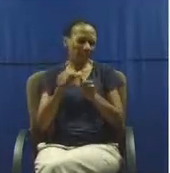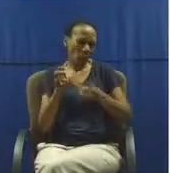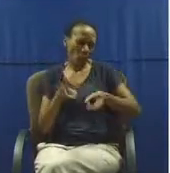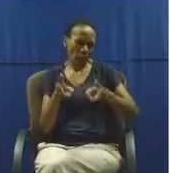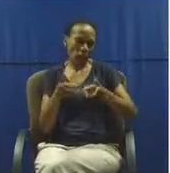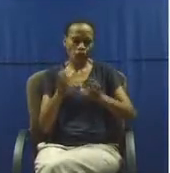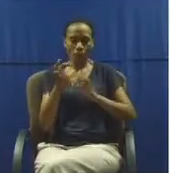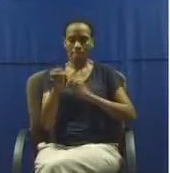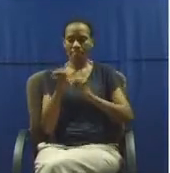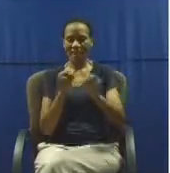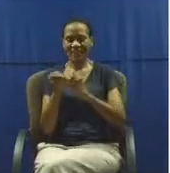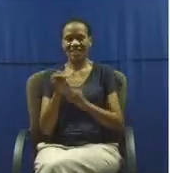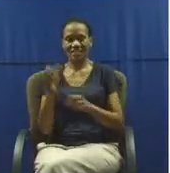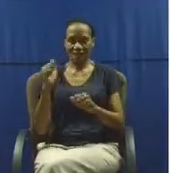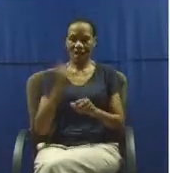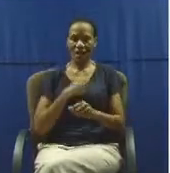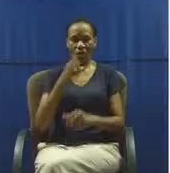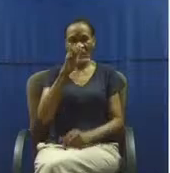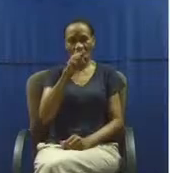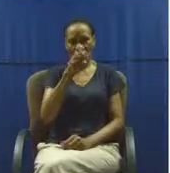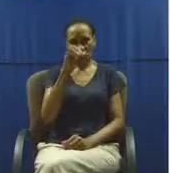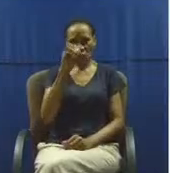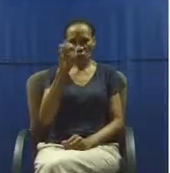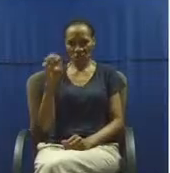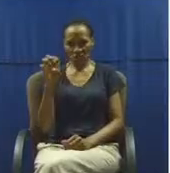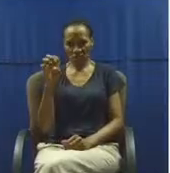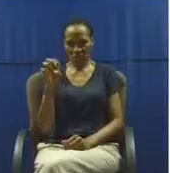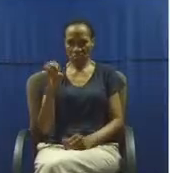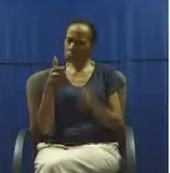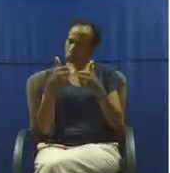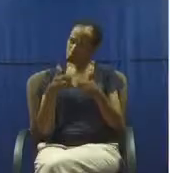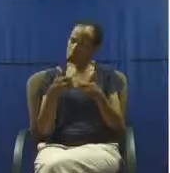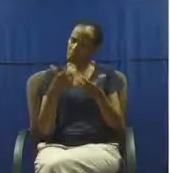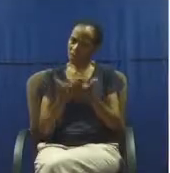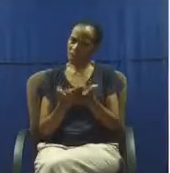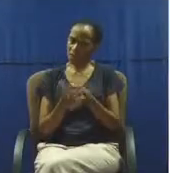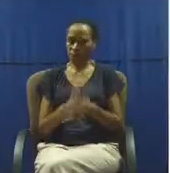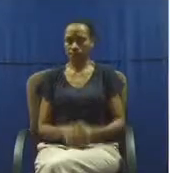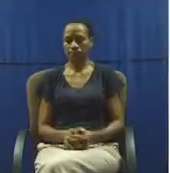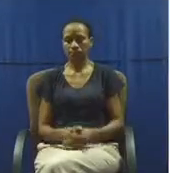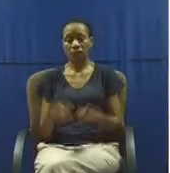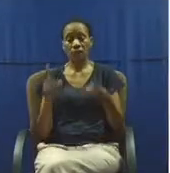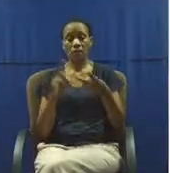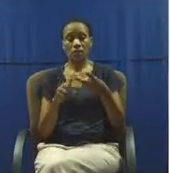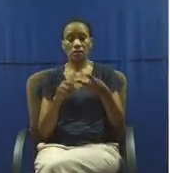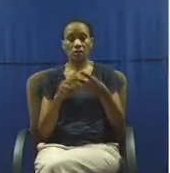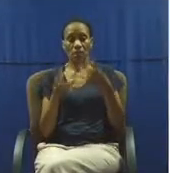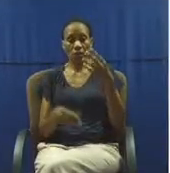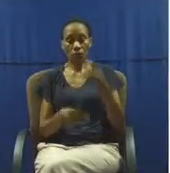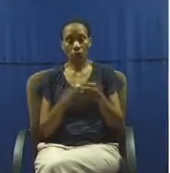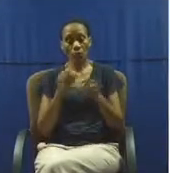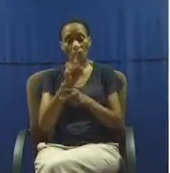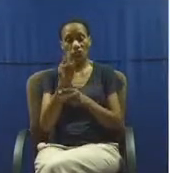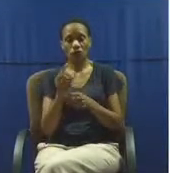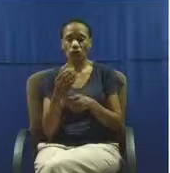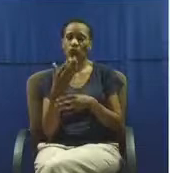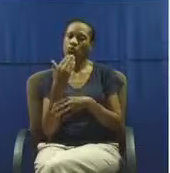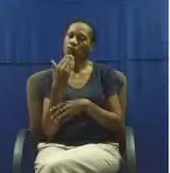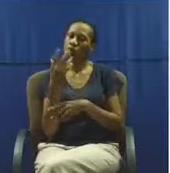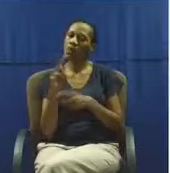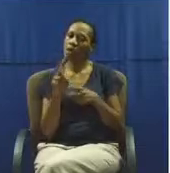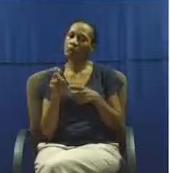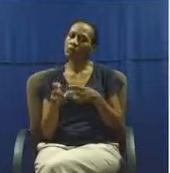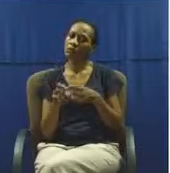state-owned enterprises. Thank you, Honorable Speaker. The second supplementary question will be asked by the